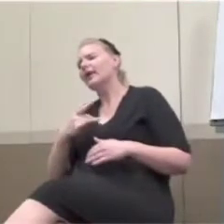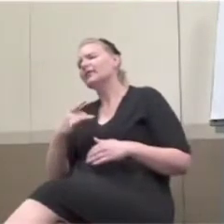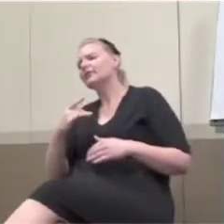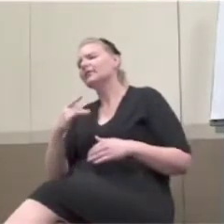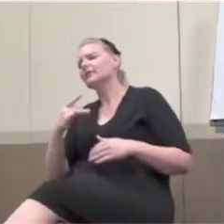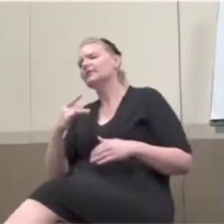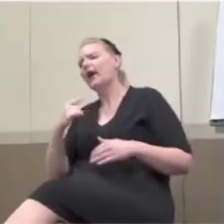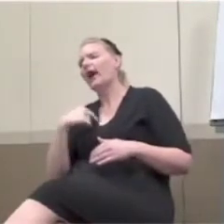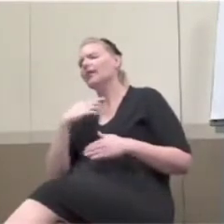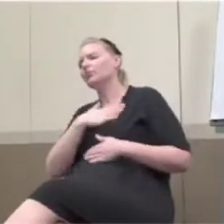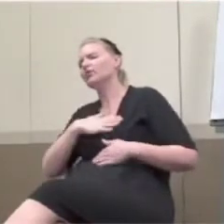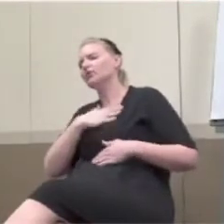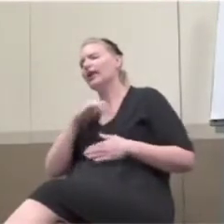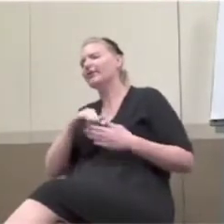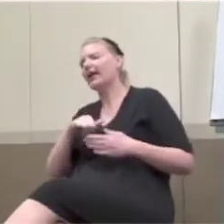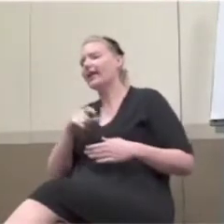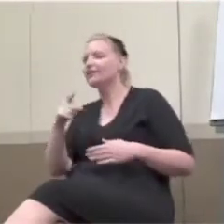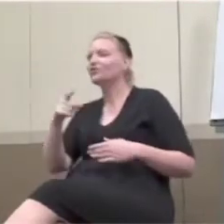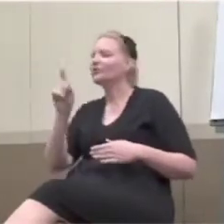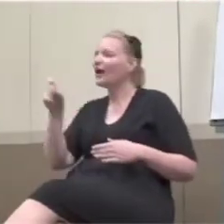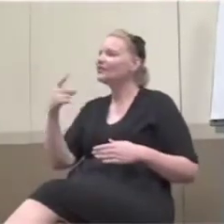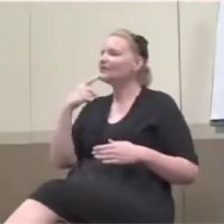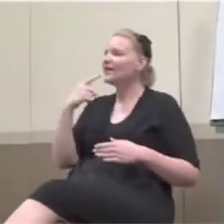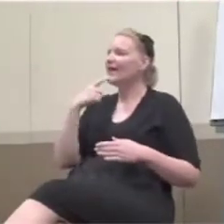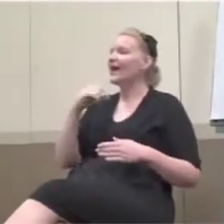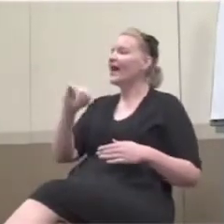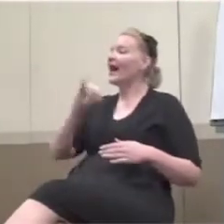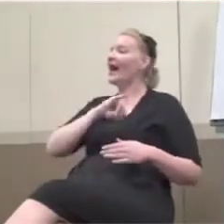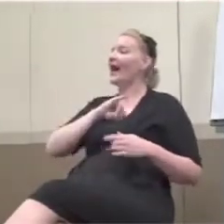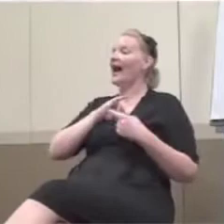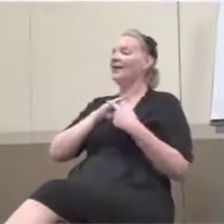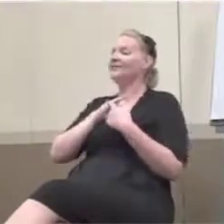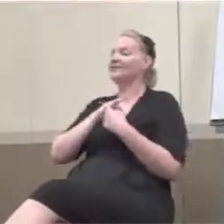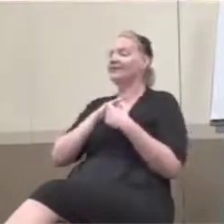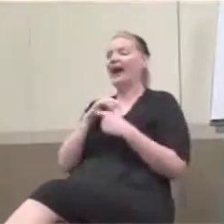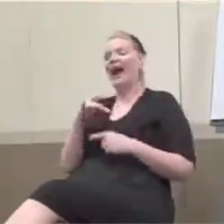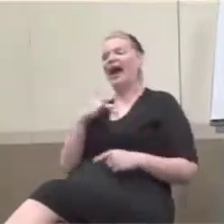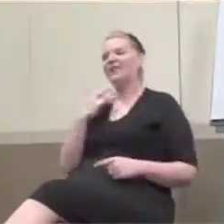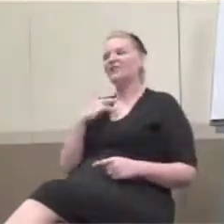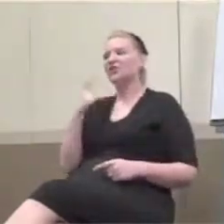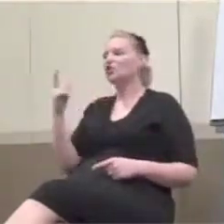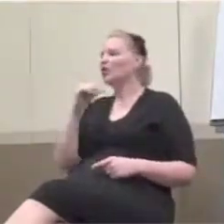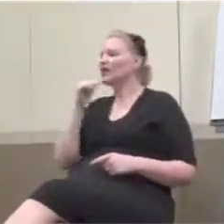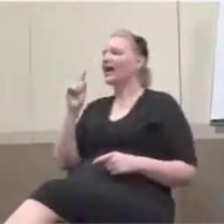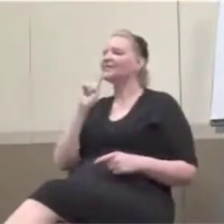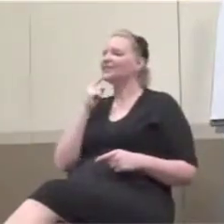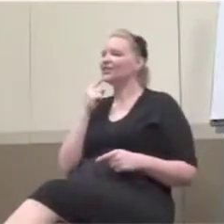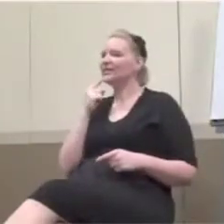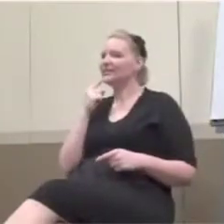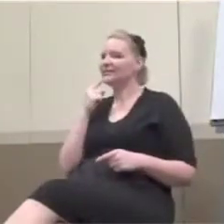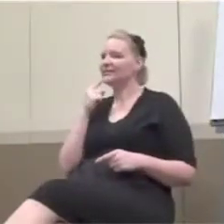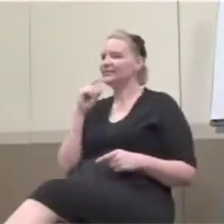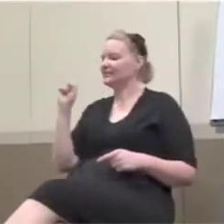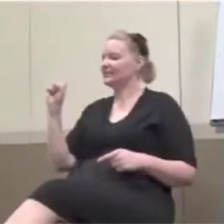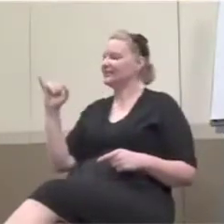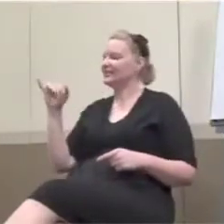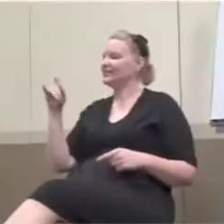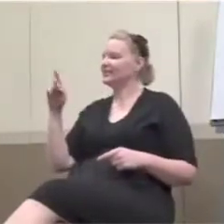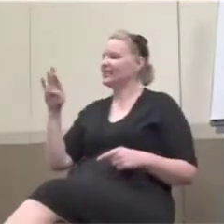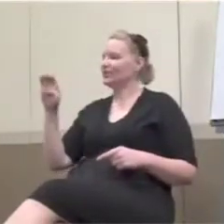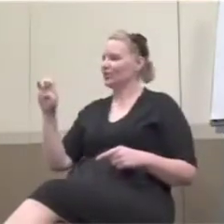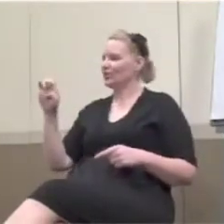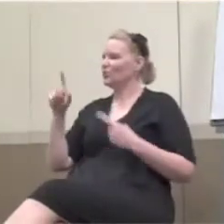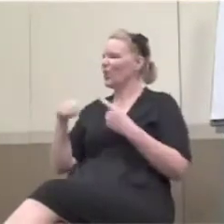I appreciate that. Then I would go back to that I statement and say, I feel that you're not being sincere when you say that you appreciate it because